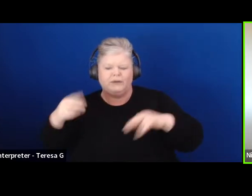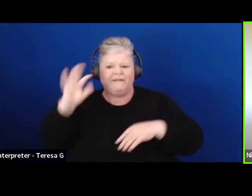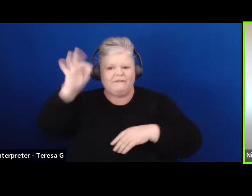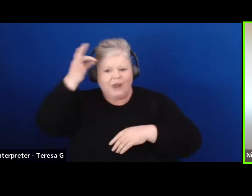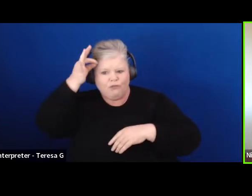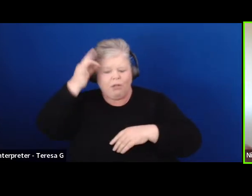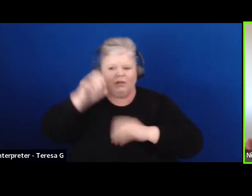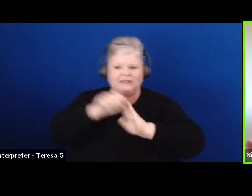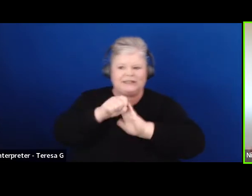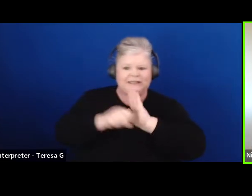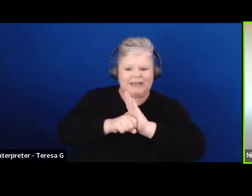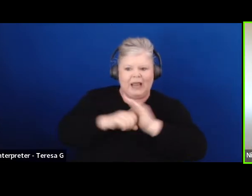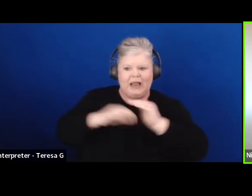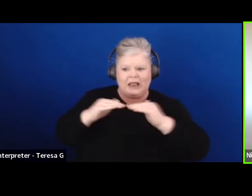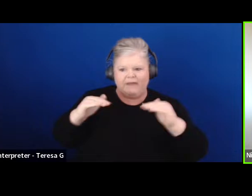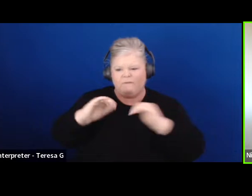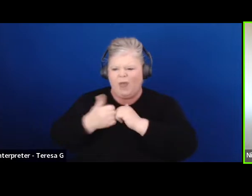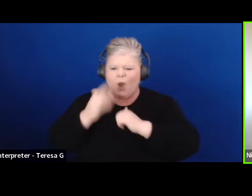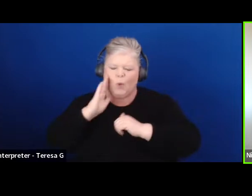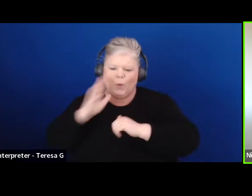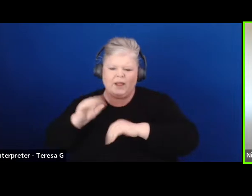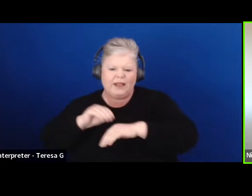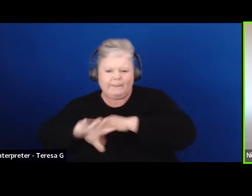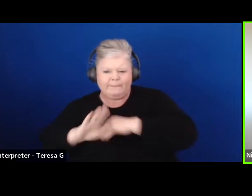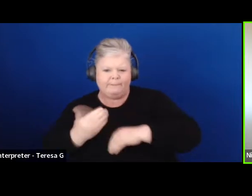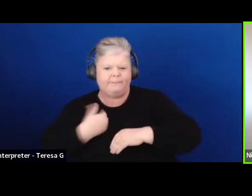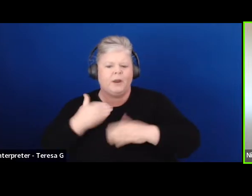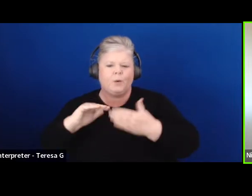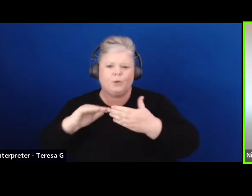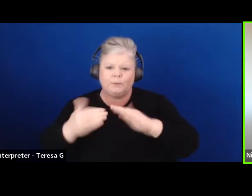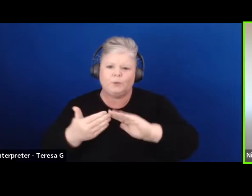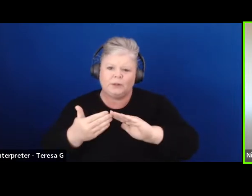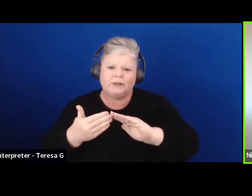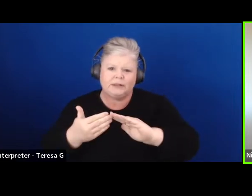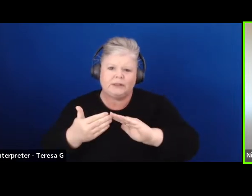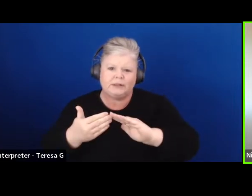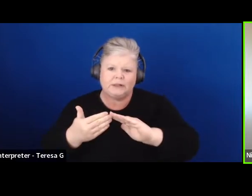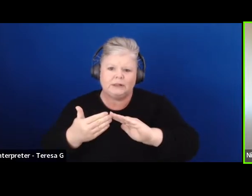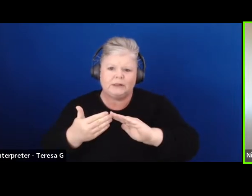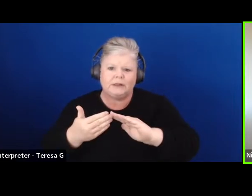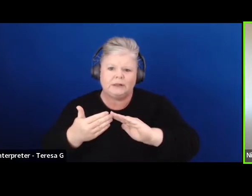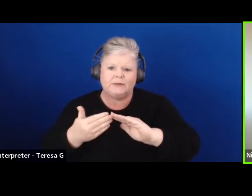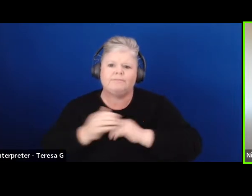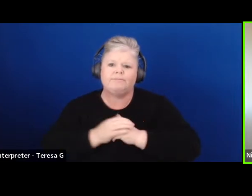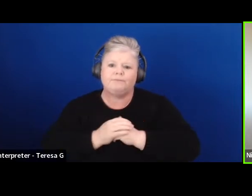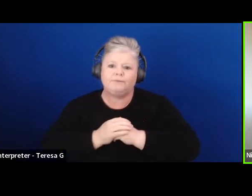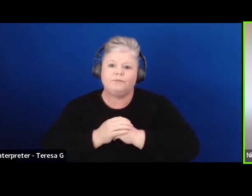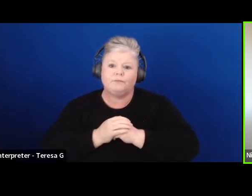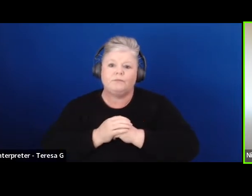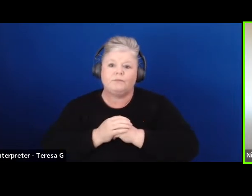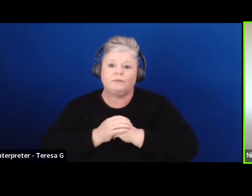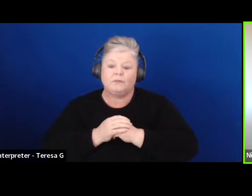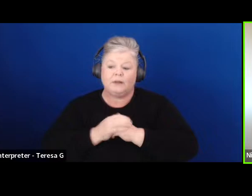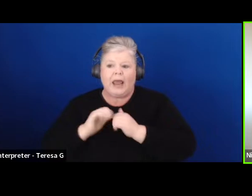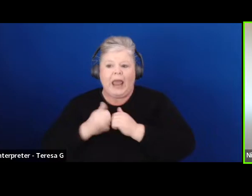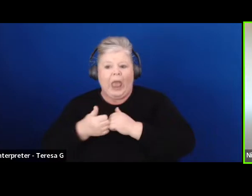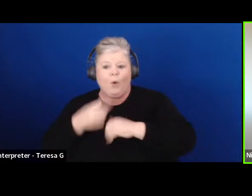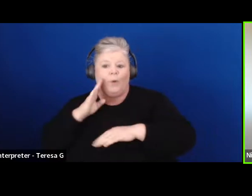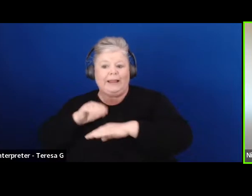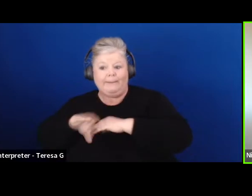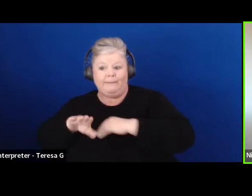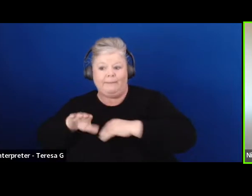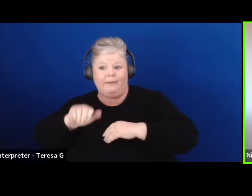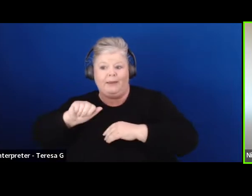us, our communities, and as for impacting HOH,